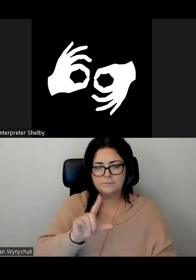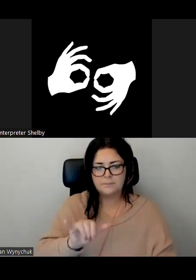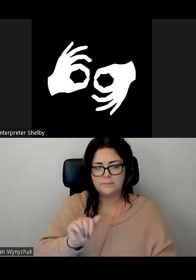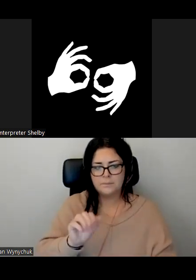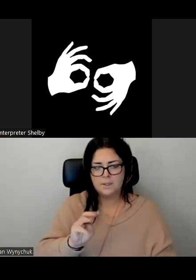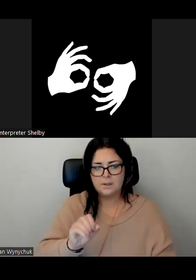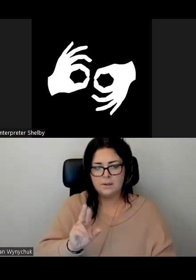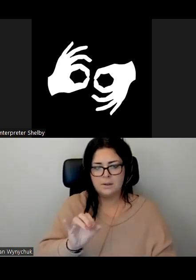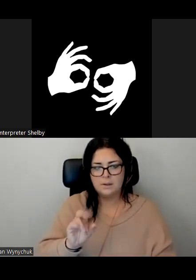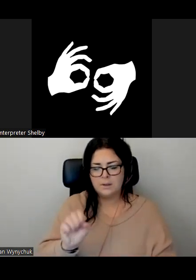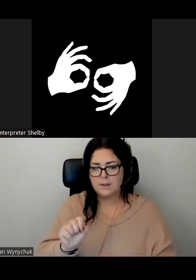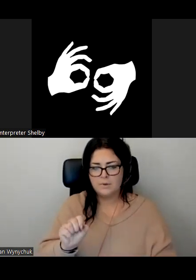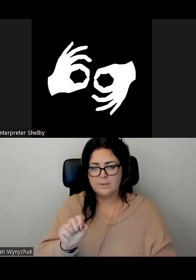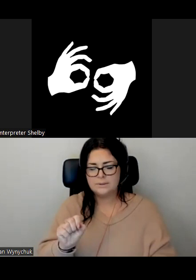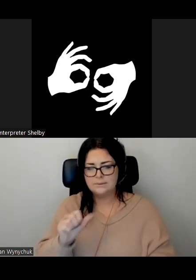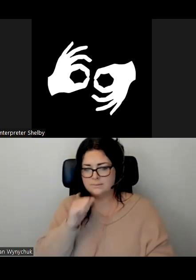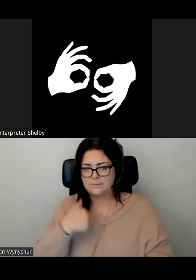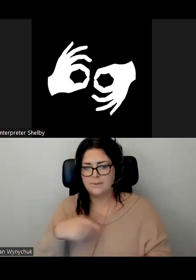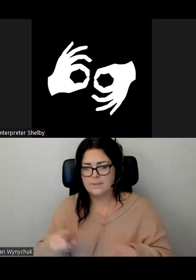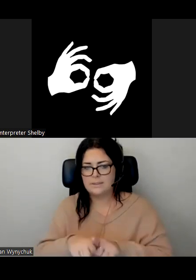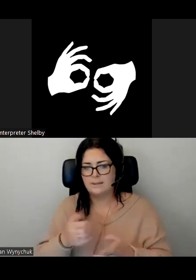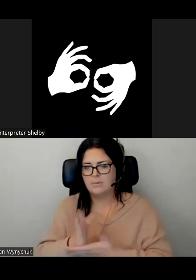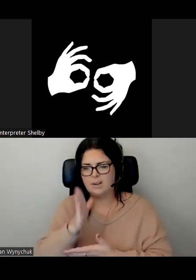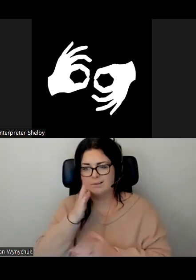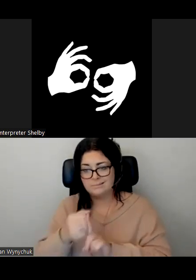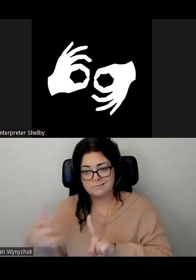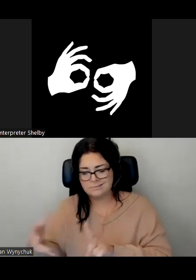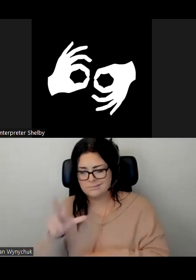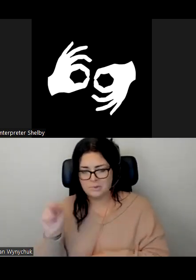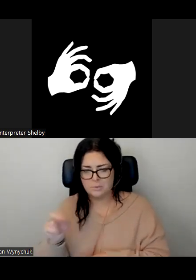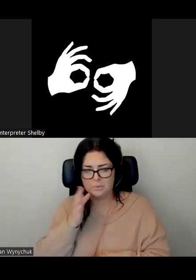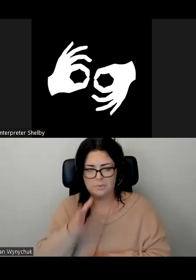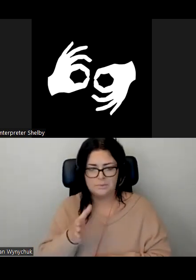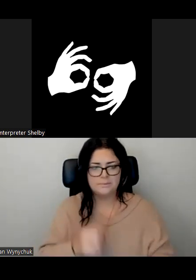those same rights, and we're not going to get into that here today.